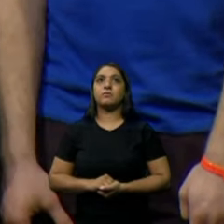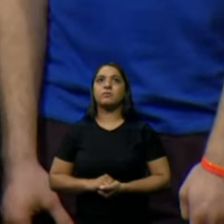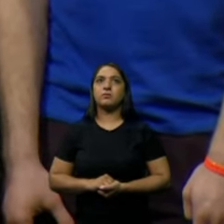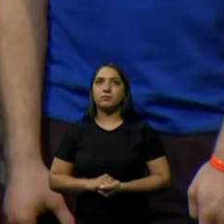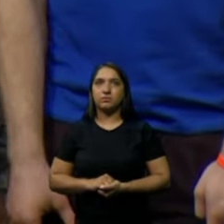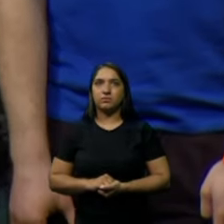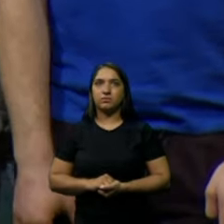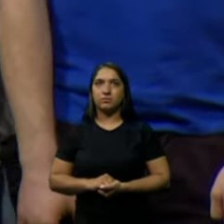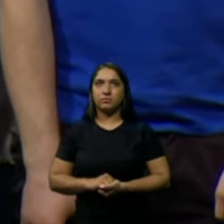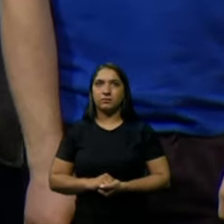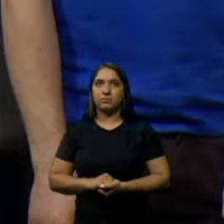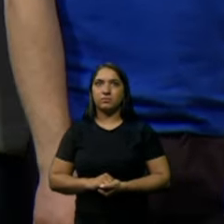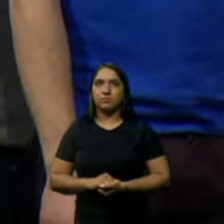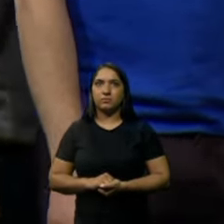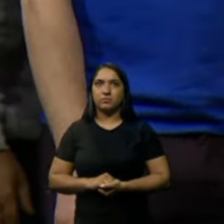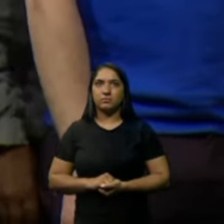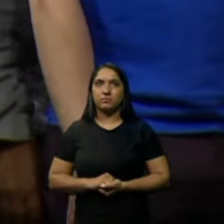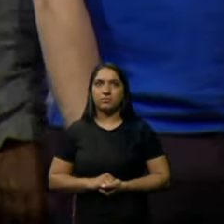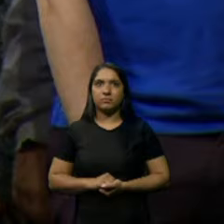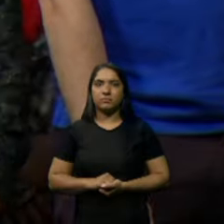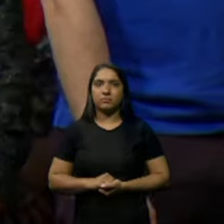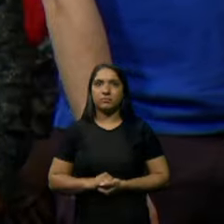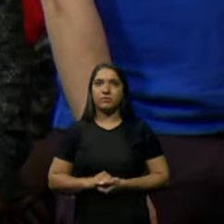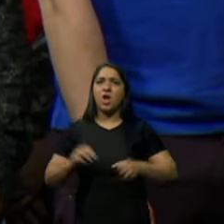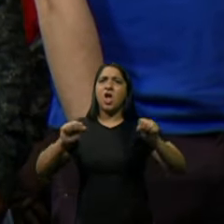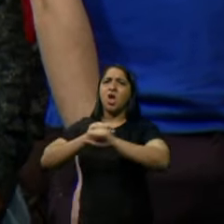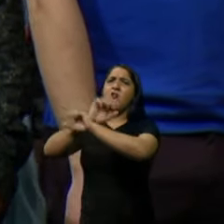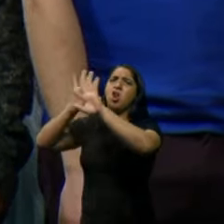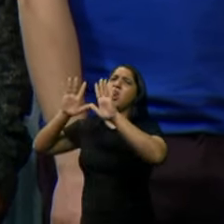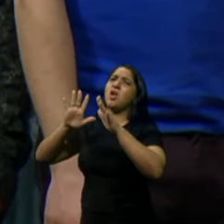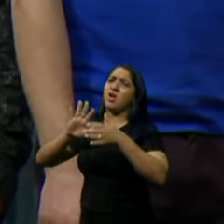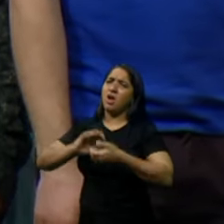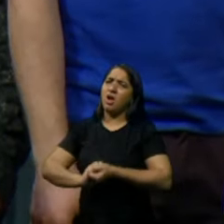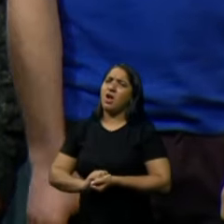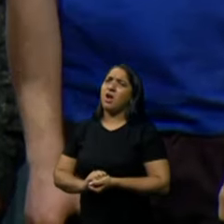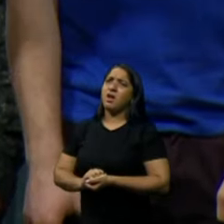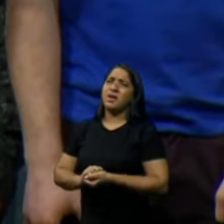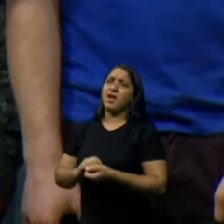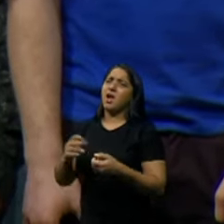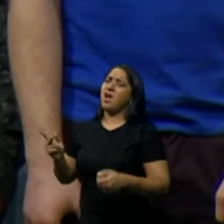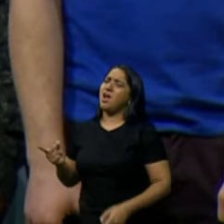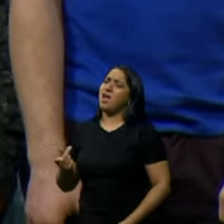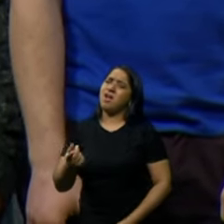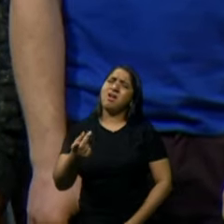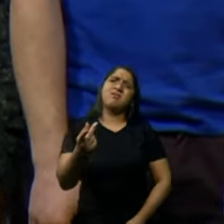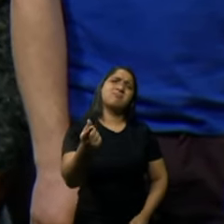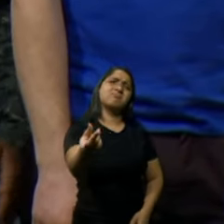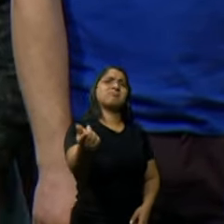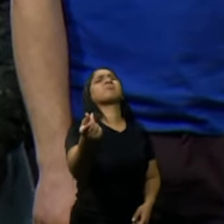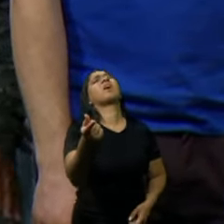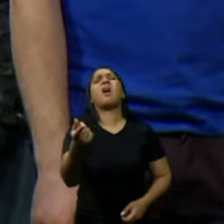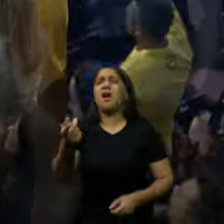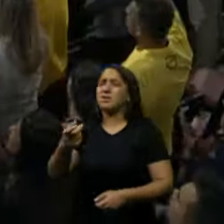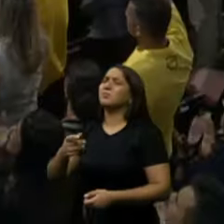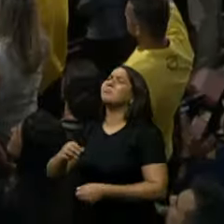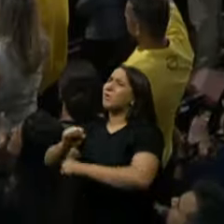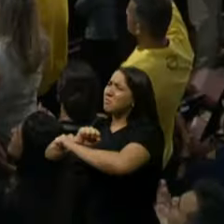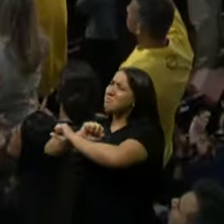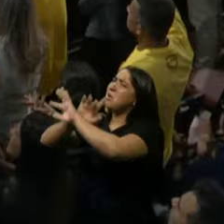e olhos the power the Glory for ever ever ever ever